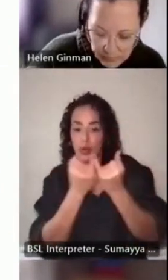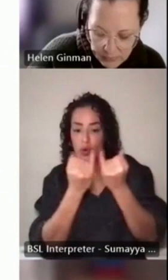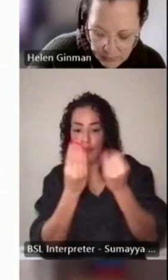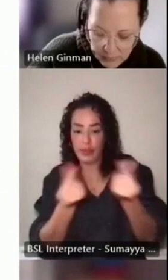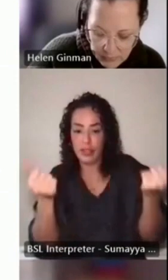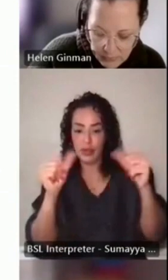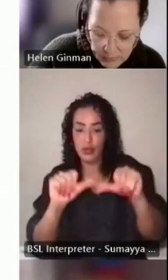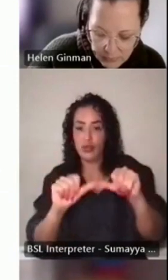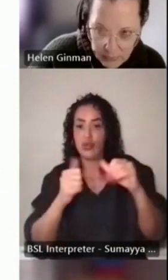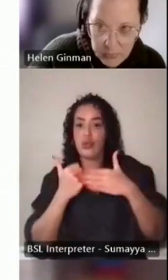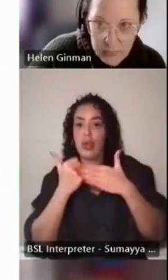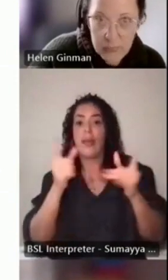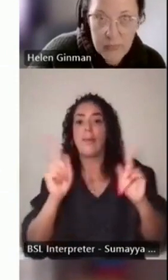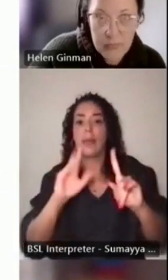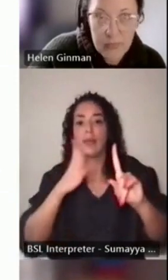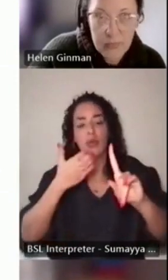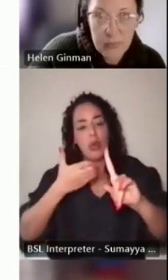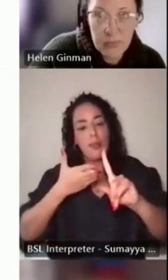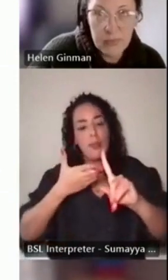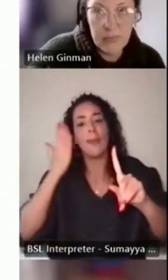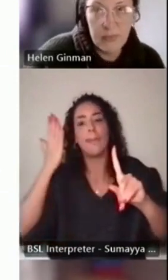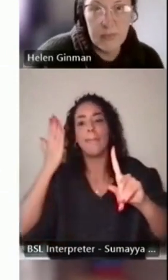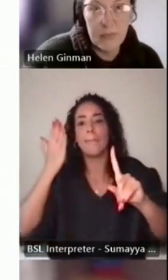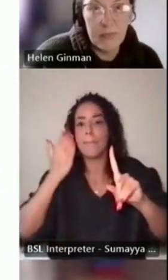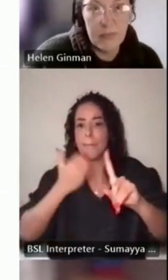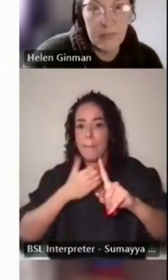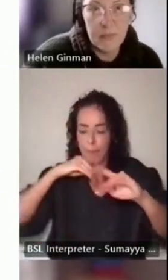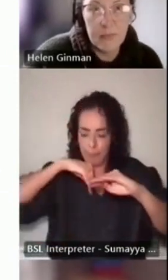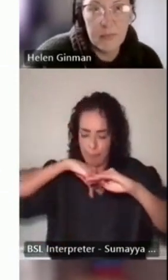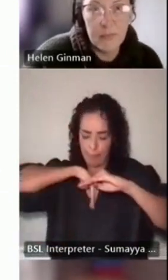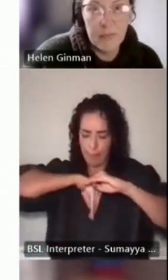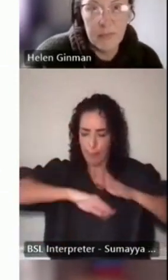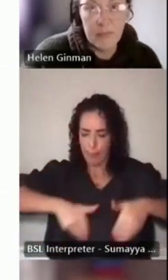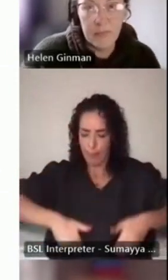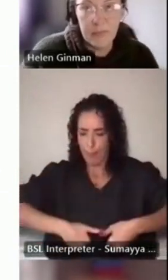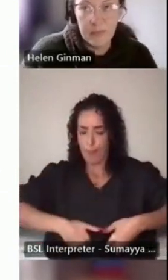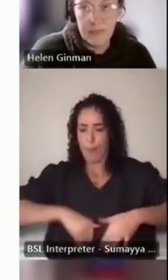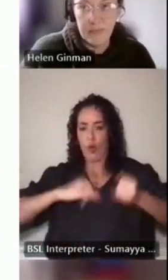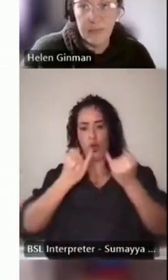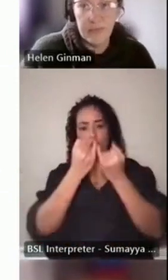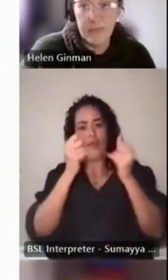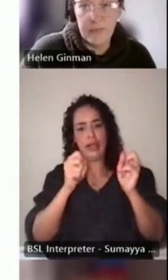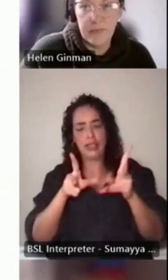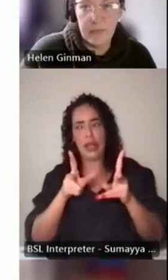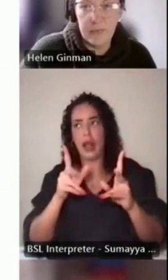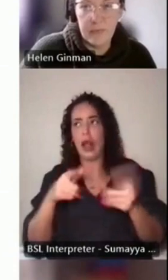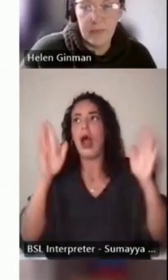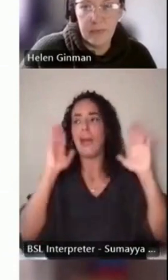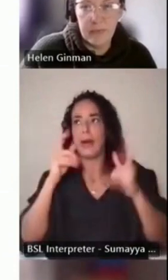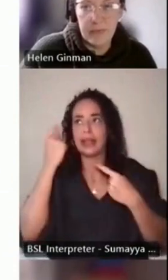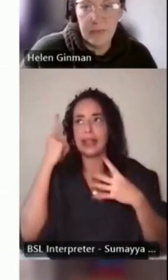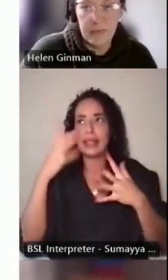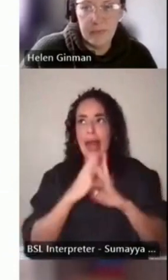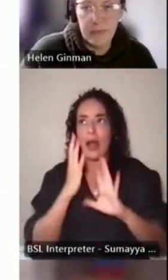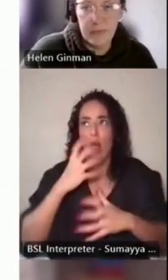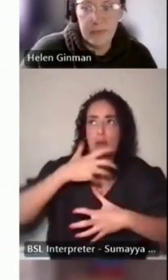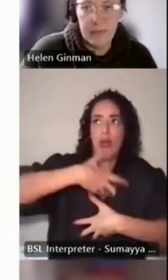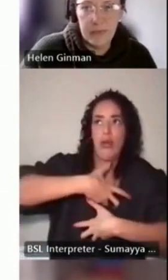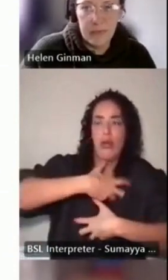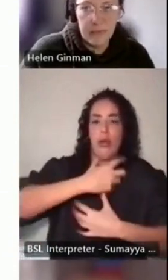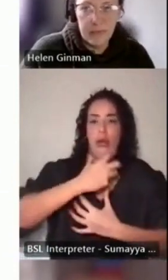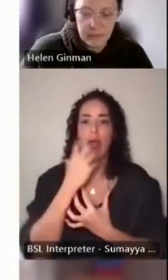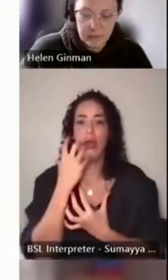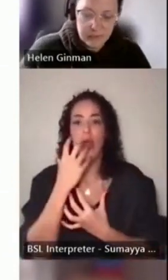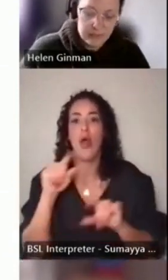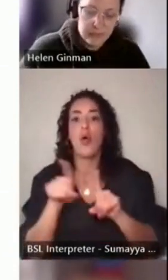to recognize their default conflict styles, understand when to adapt their styles, and then to develop a versatile